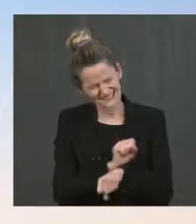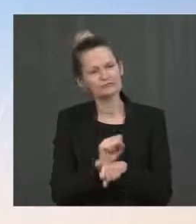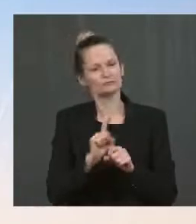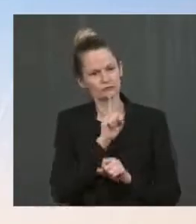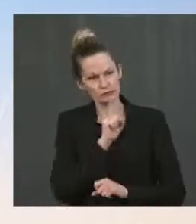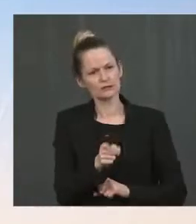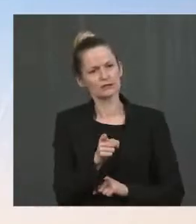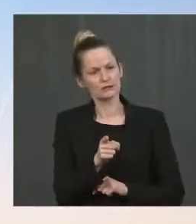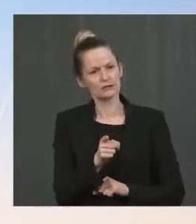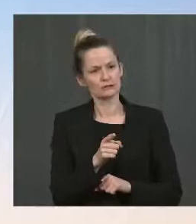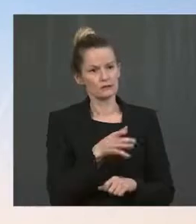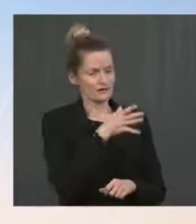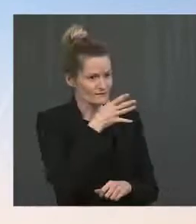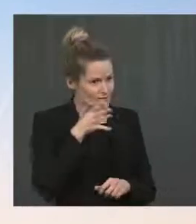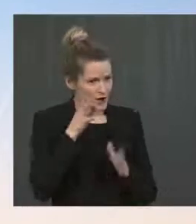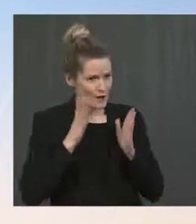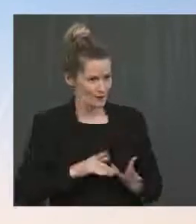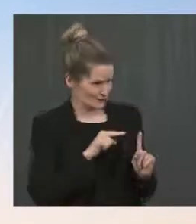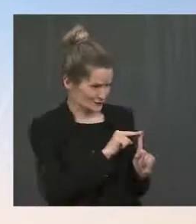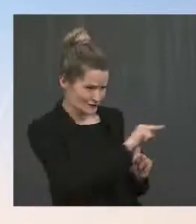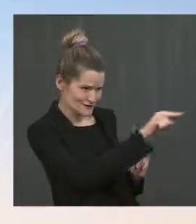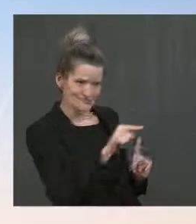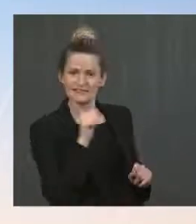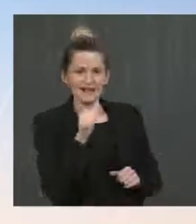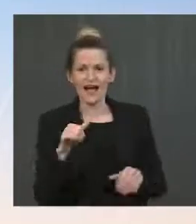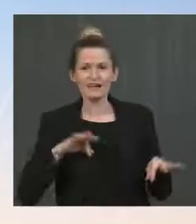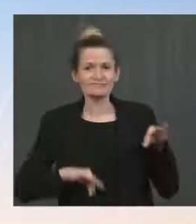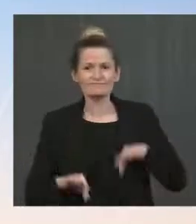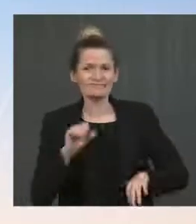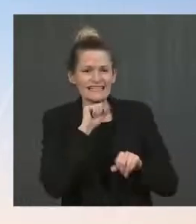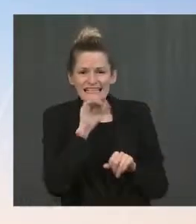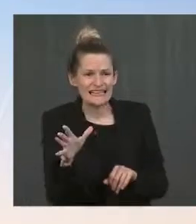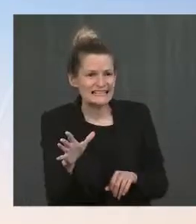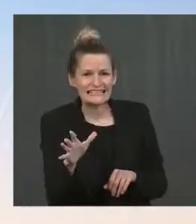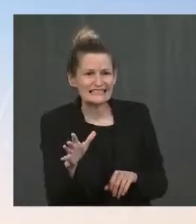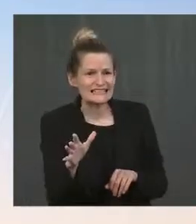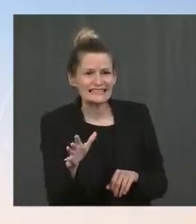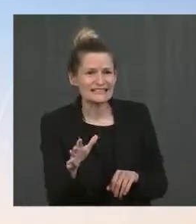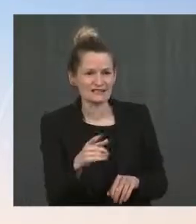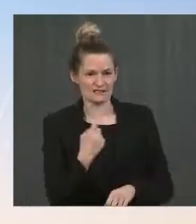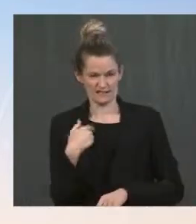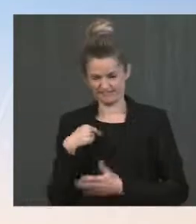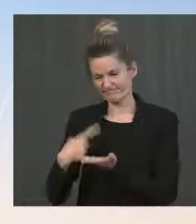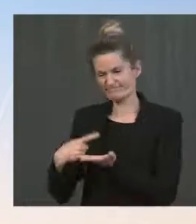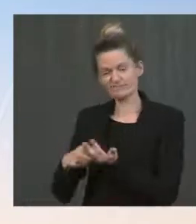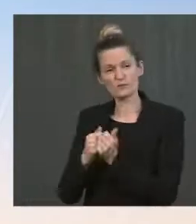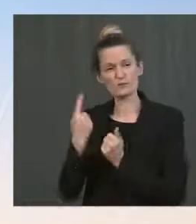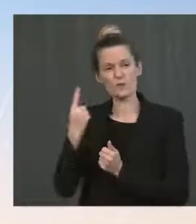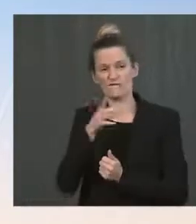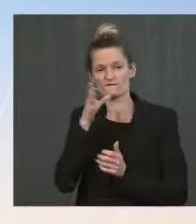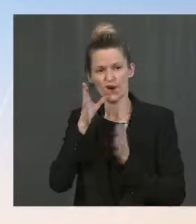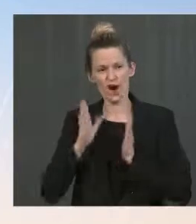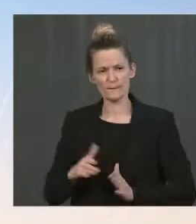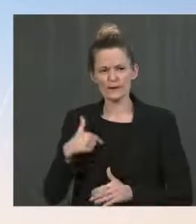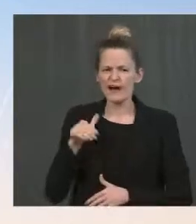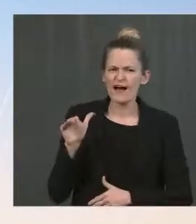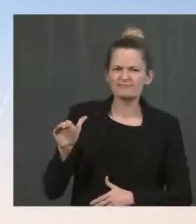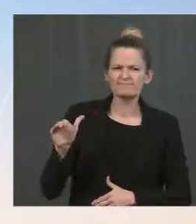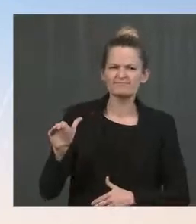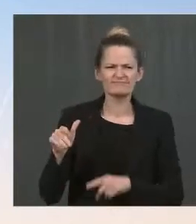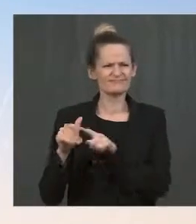to a producer the other day in Council Bluffs, and he said, "I don't get this, Mr. Secretary." He said, "I just sold my cattle, and I